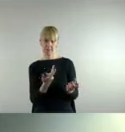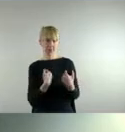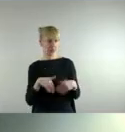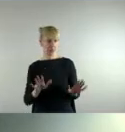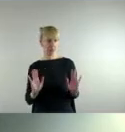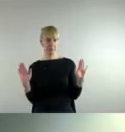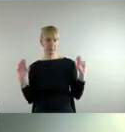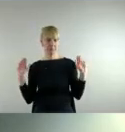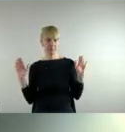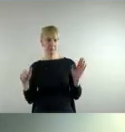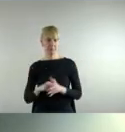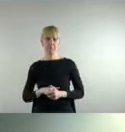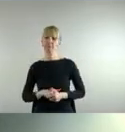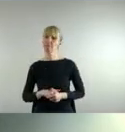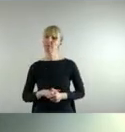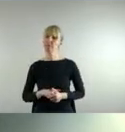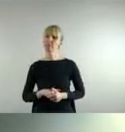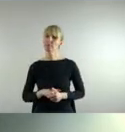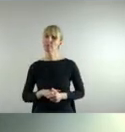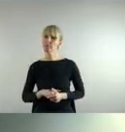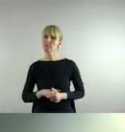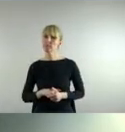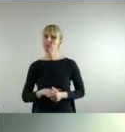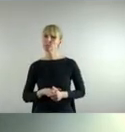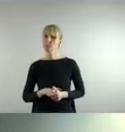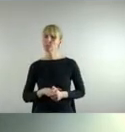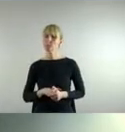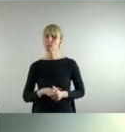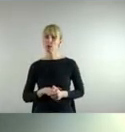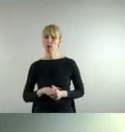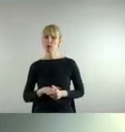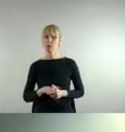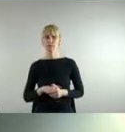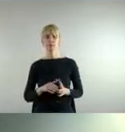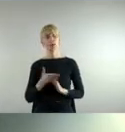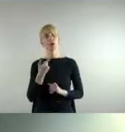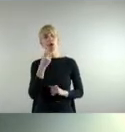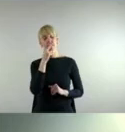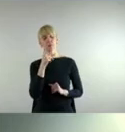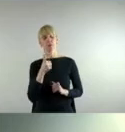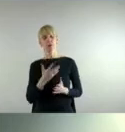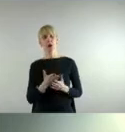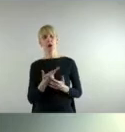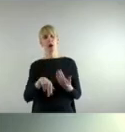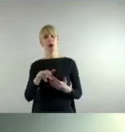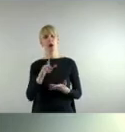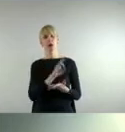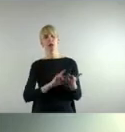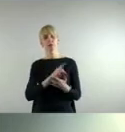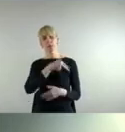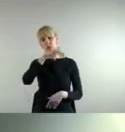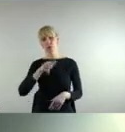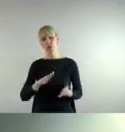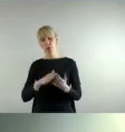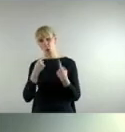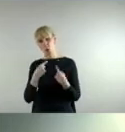So, as you know, Norwegian municipalities were given a much more responsibility for building resilient